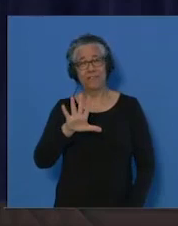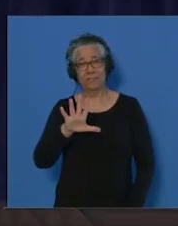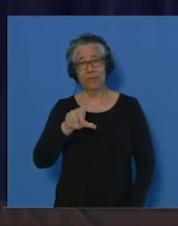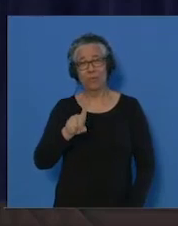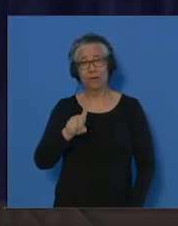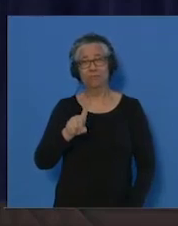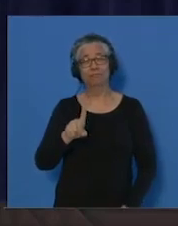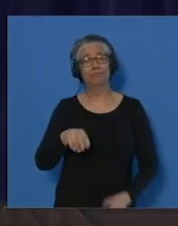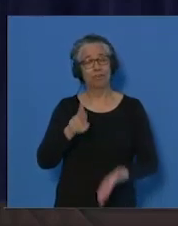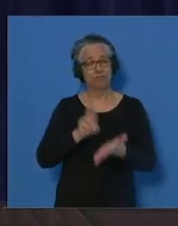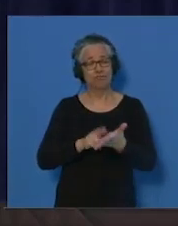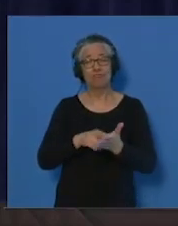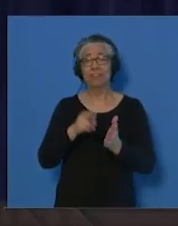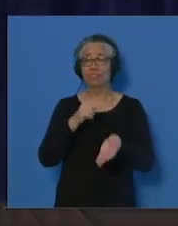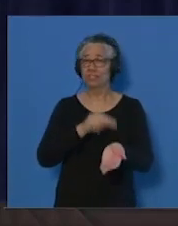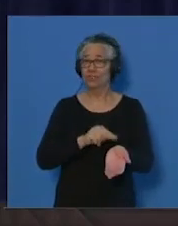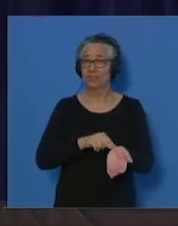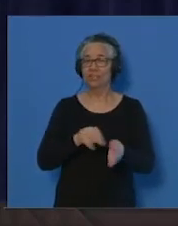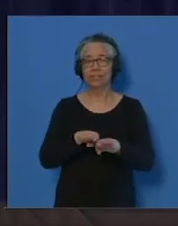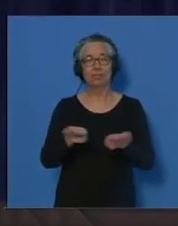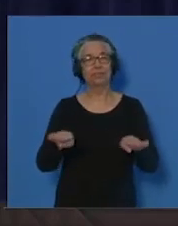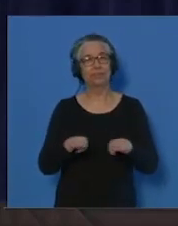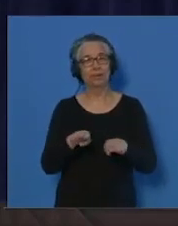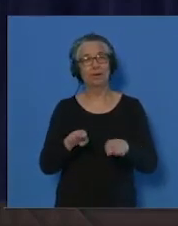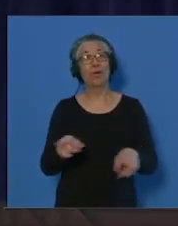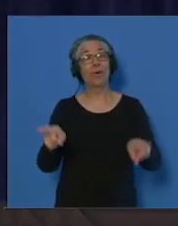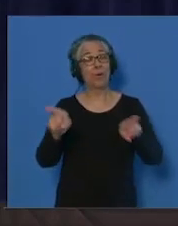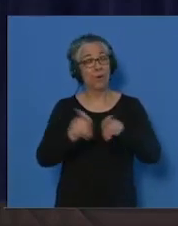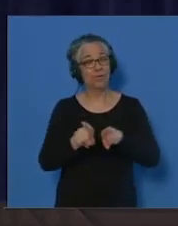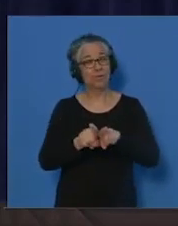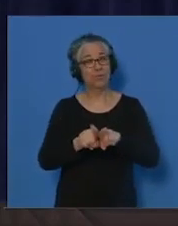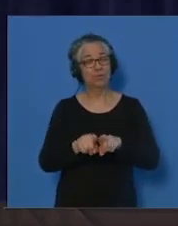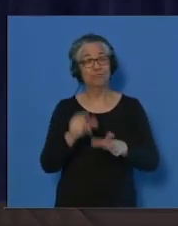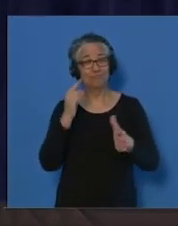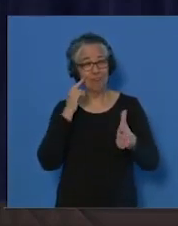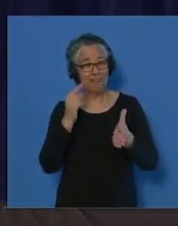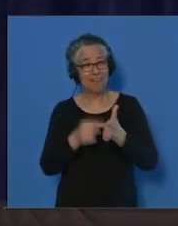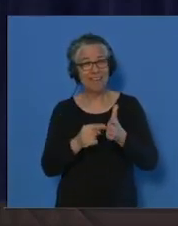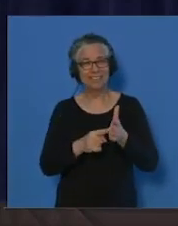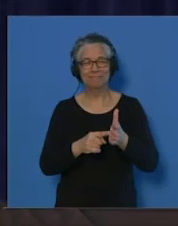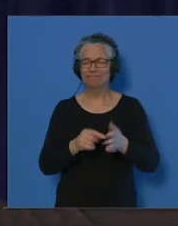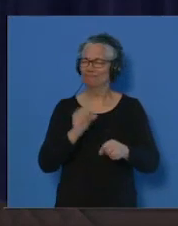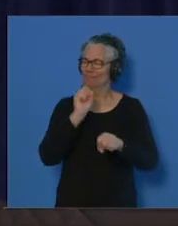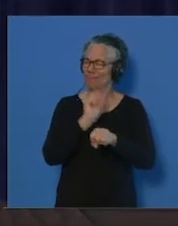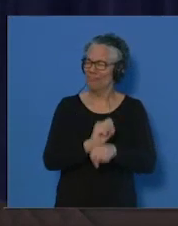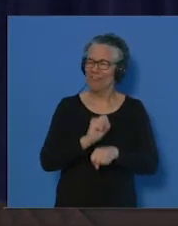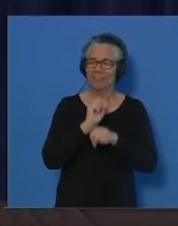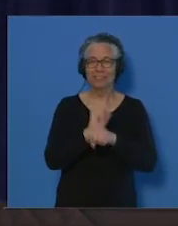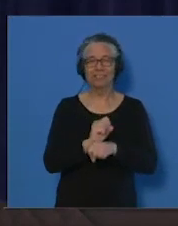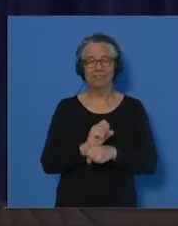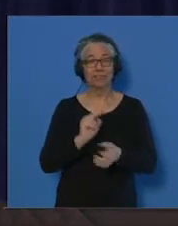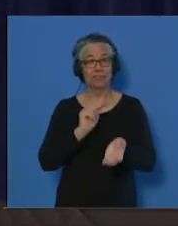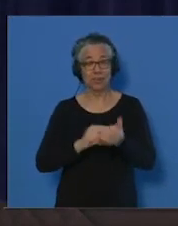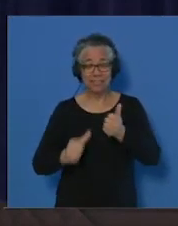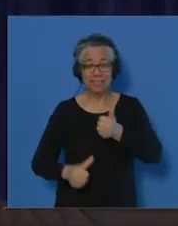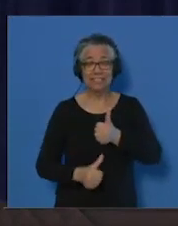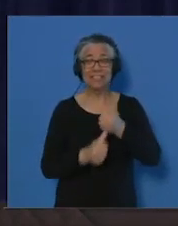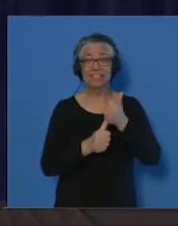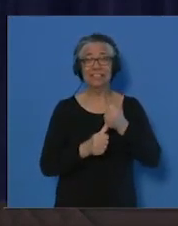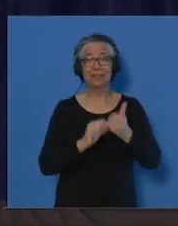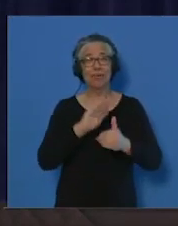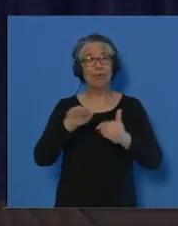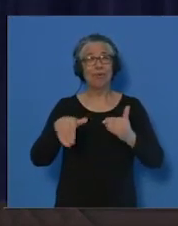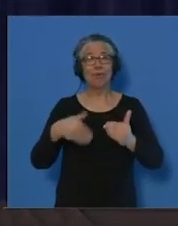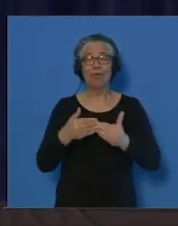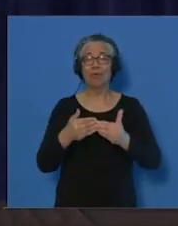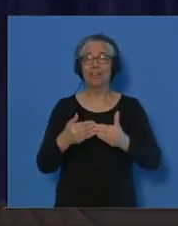751 registered nurses in Bermuda. I also want to recognize the dedication of nursing assistants and everyone involved in the